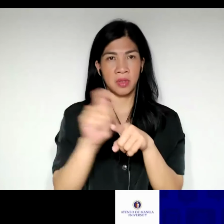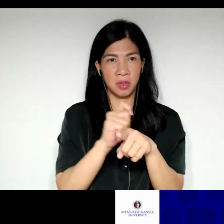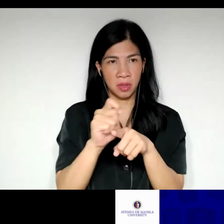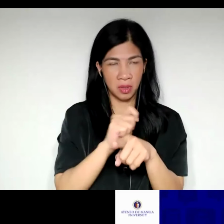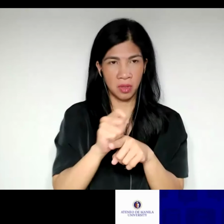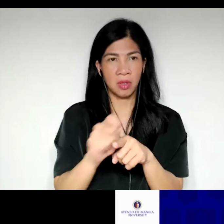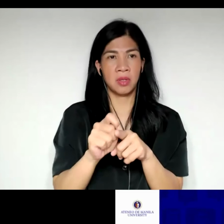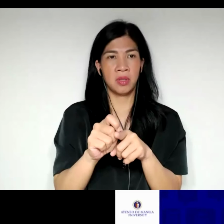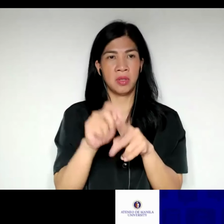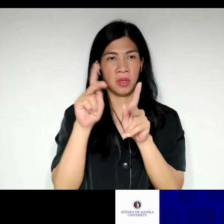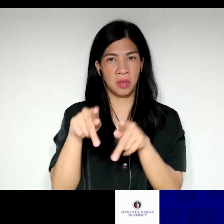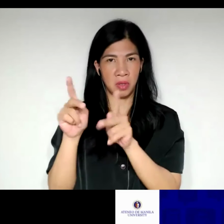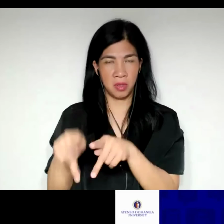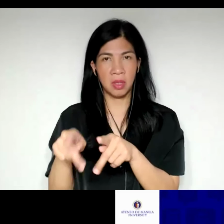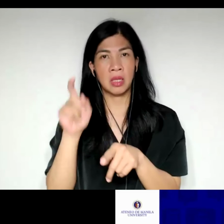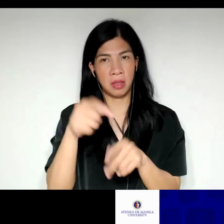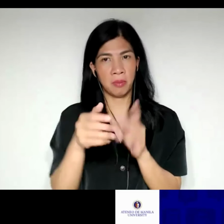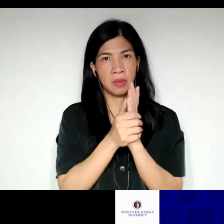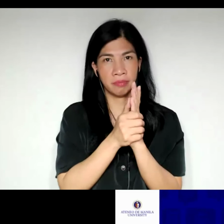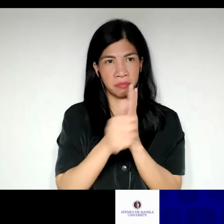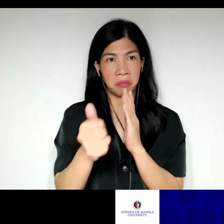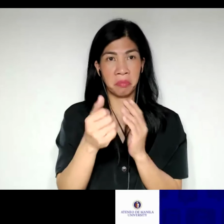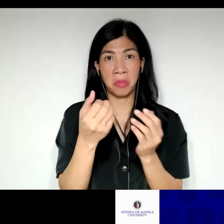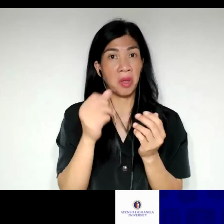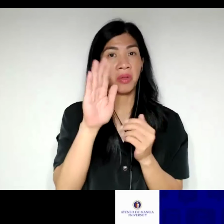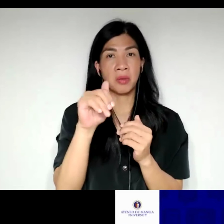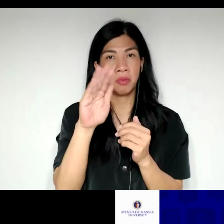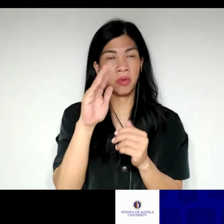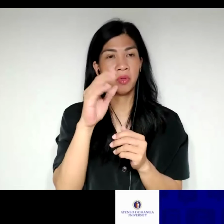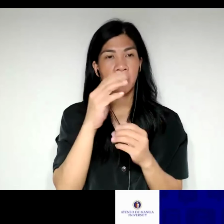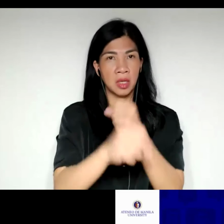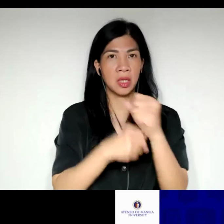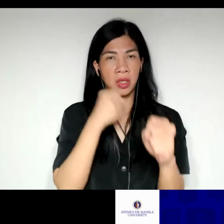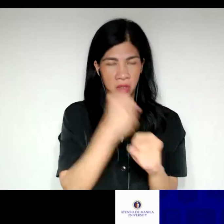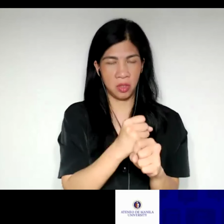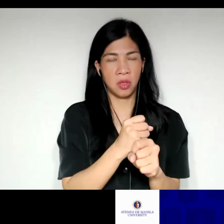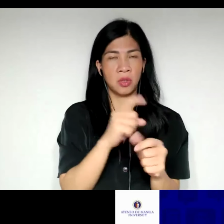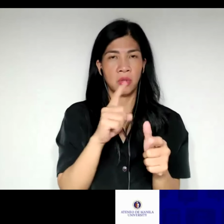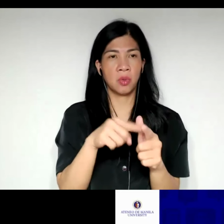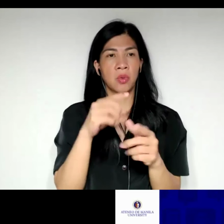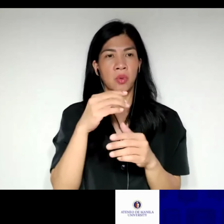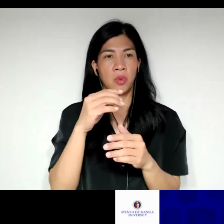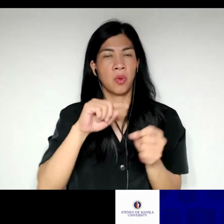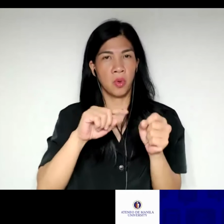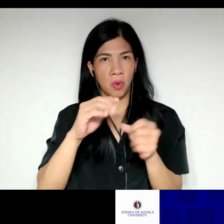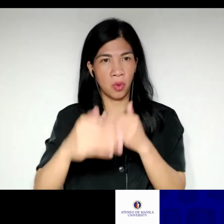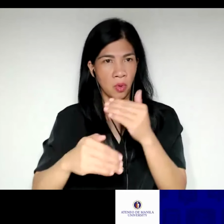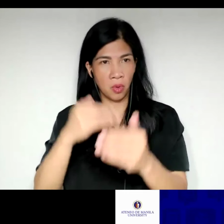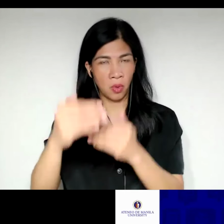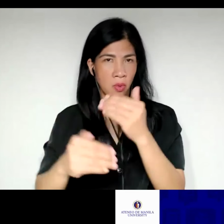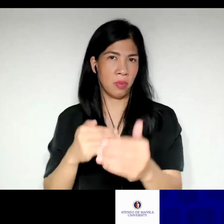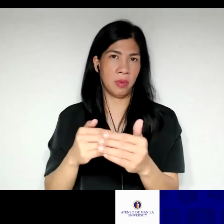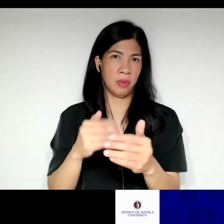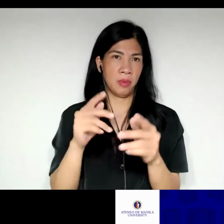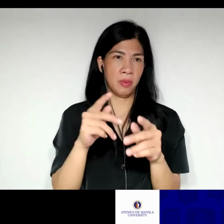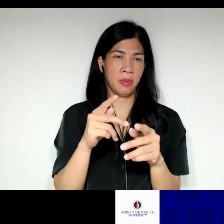take, as experts said, would take at least 15 years for you to operate a nuclear plant with trained personnel